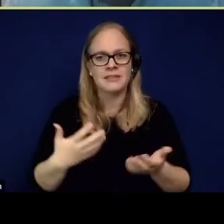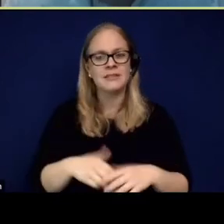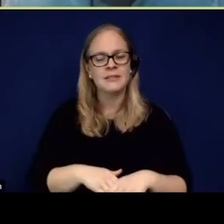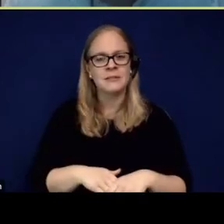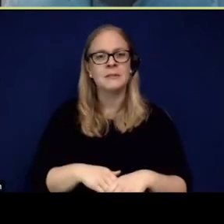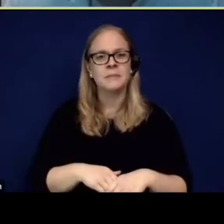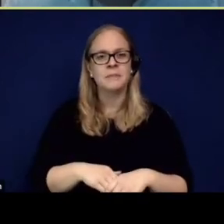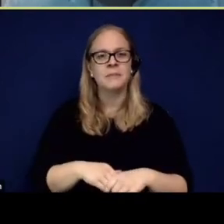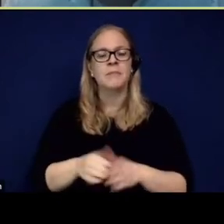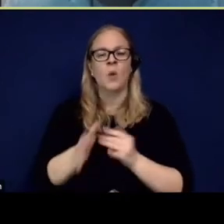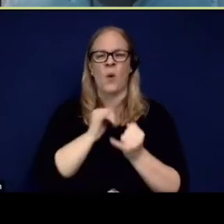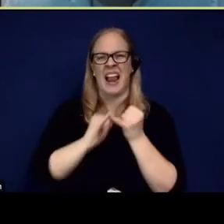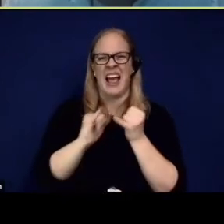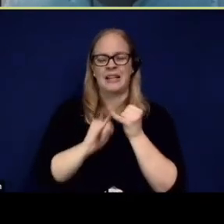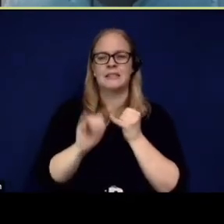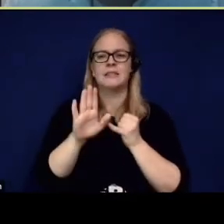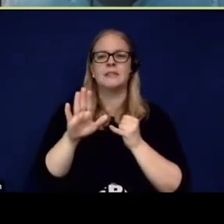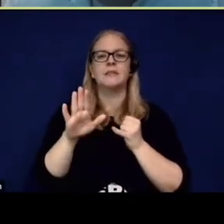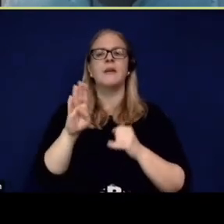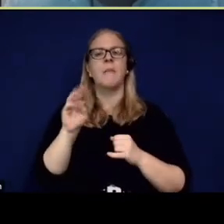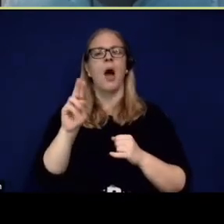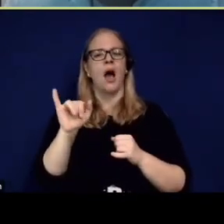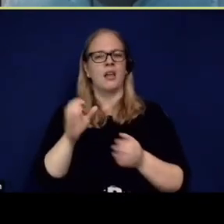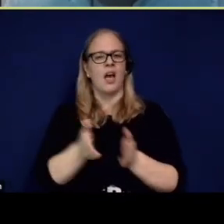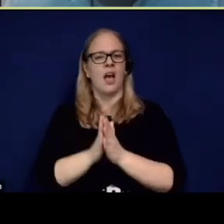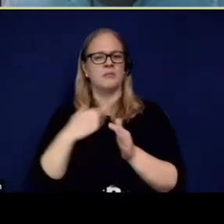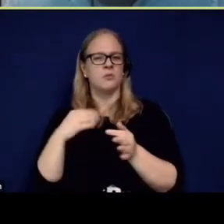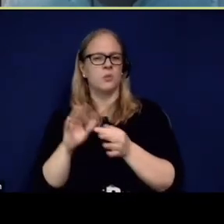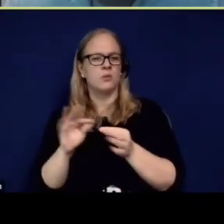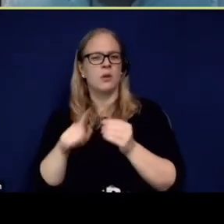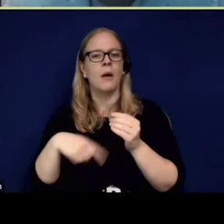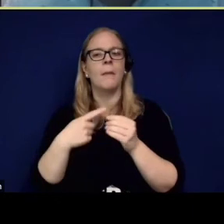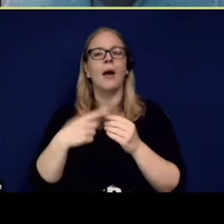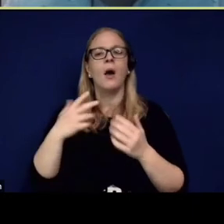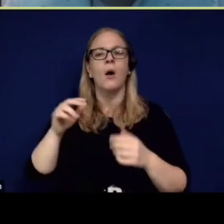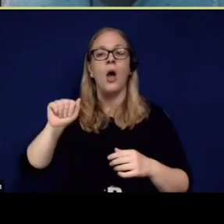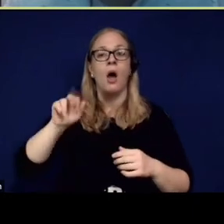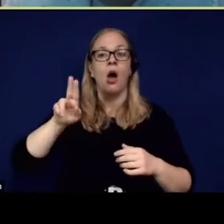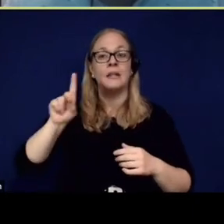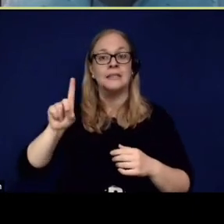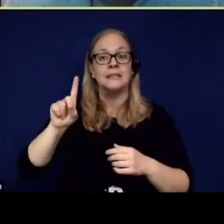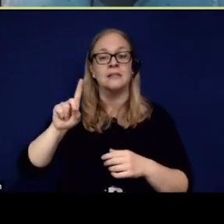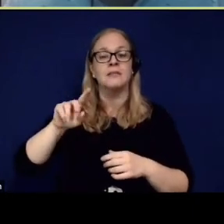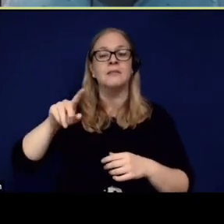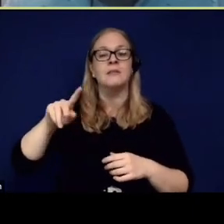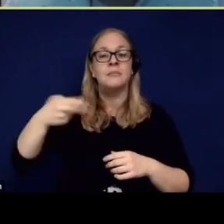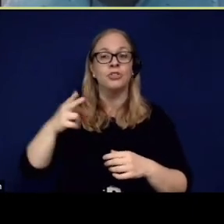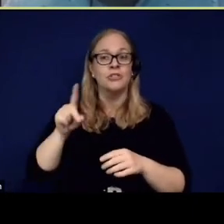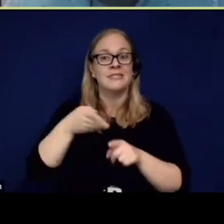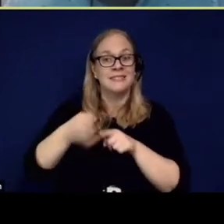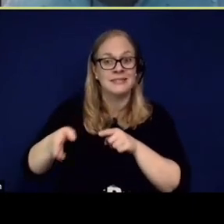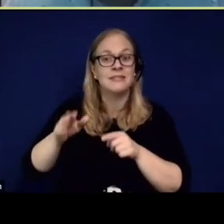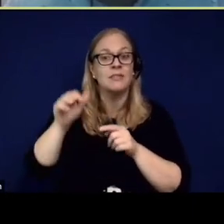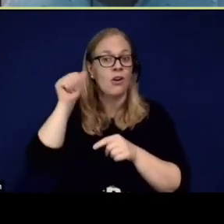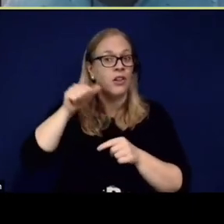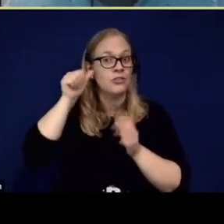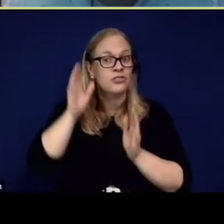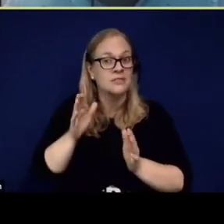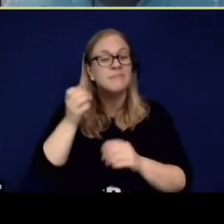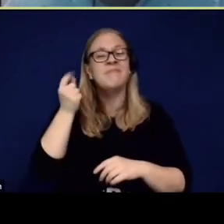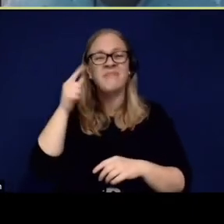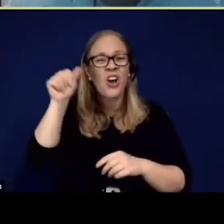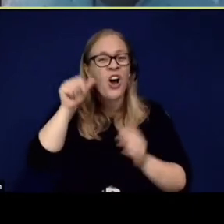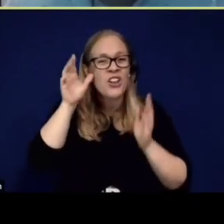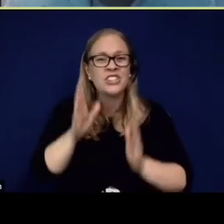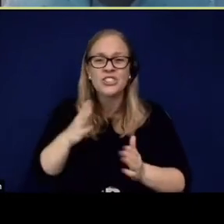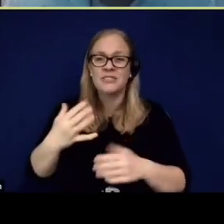Last thing is, Bonnie asked me to talk about this. So doctoral audiology training, AD students undergo a very intensive period of earning or training.